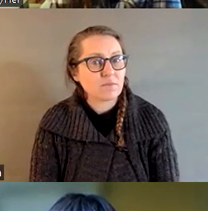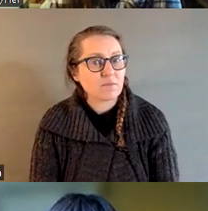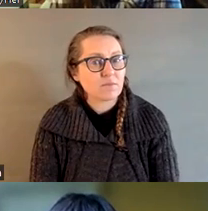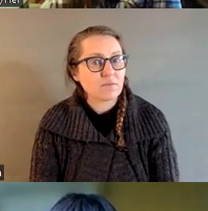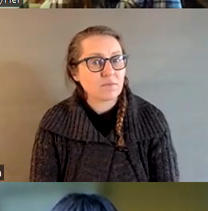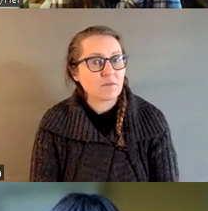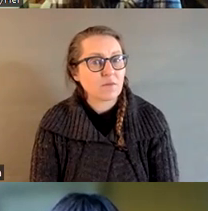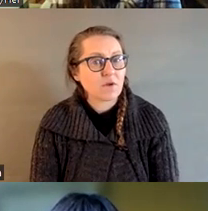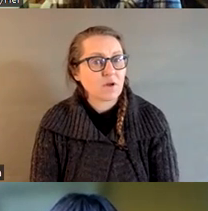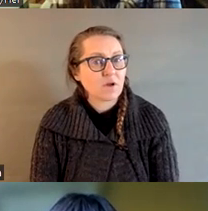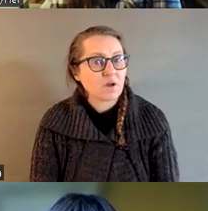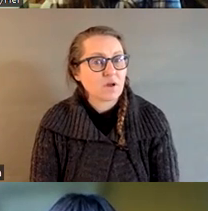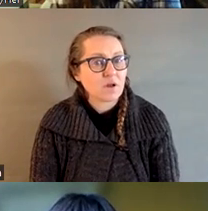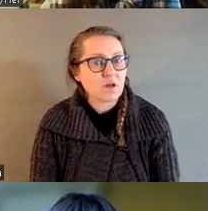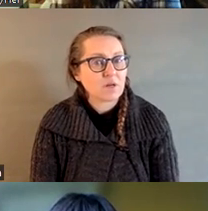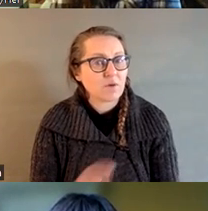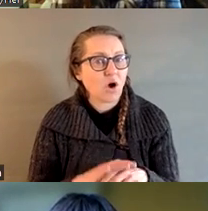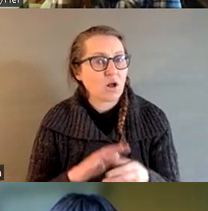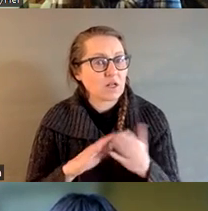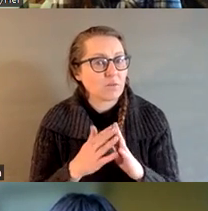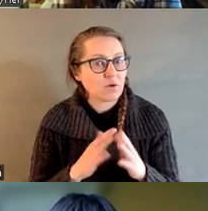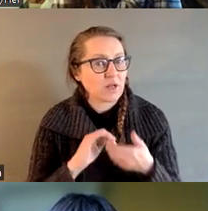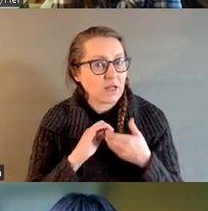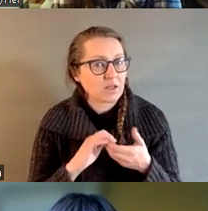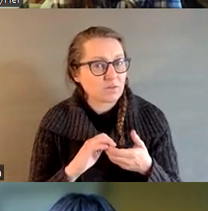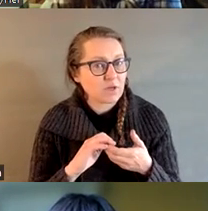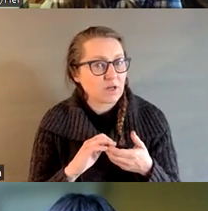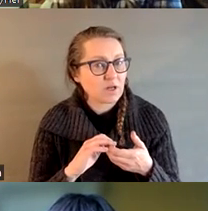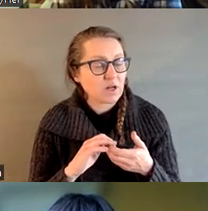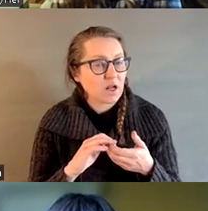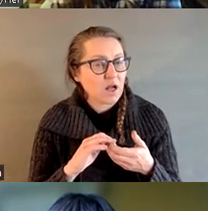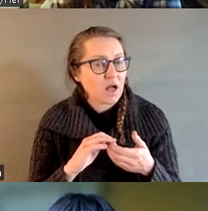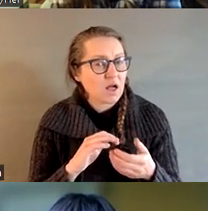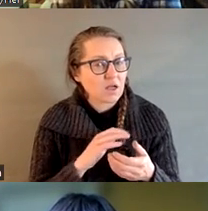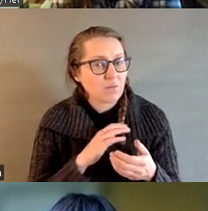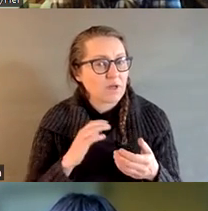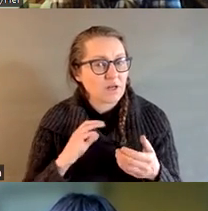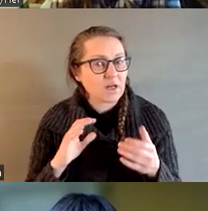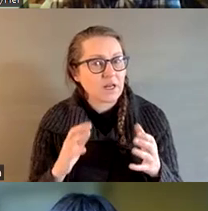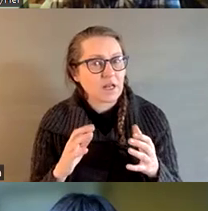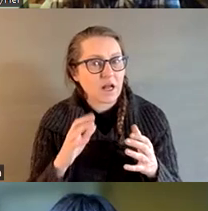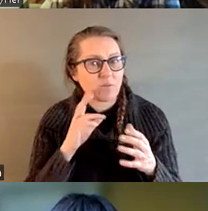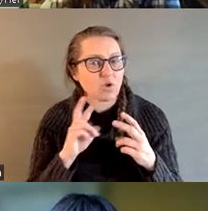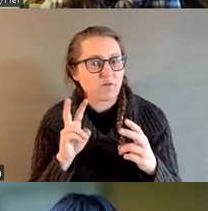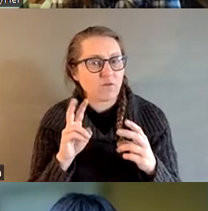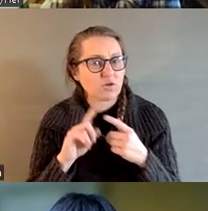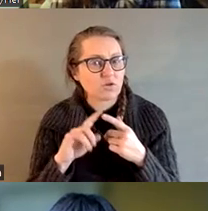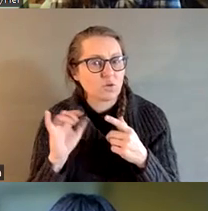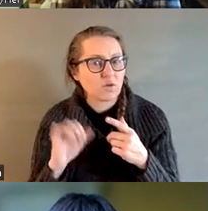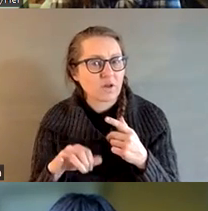On the Community Engagement Committee, looking forward to that